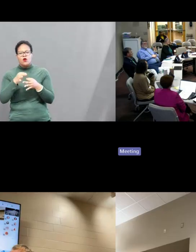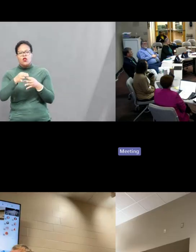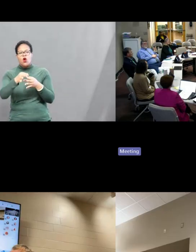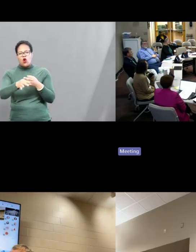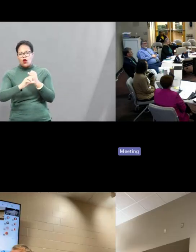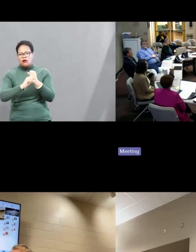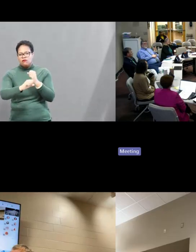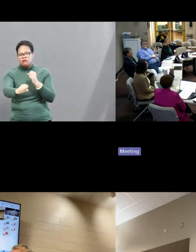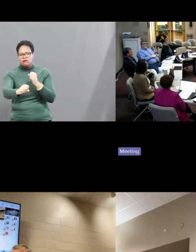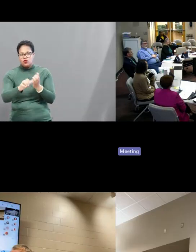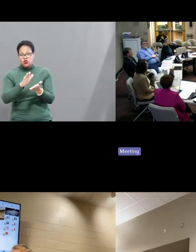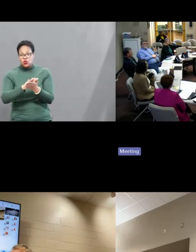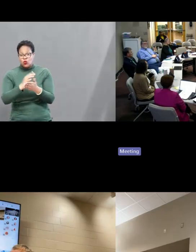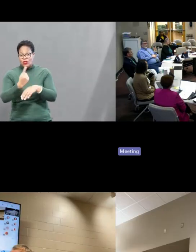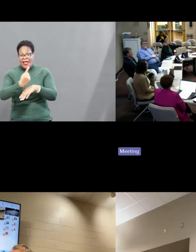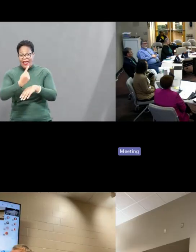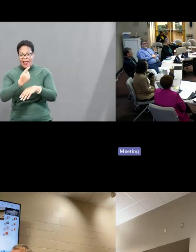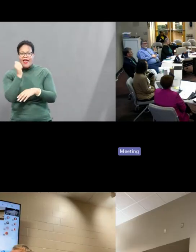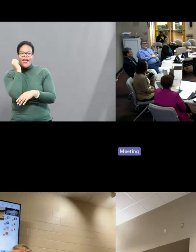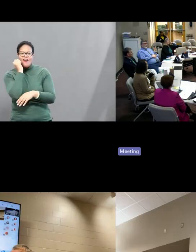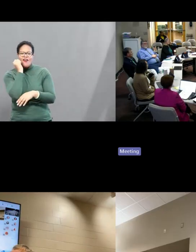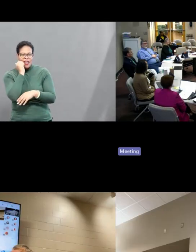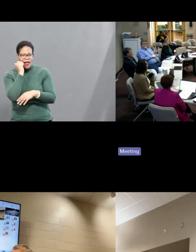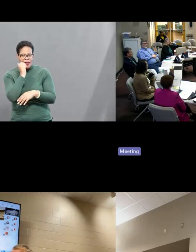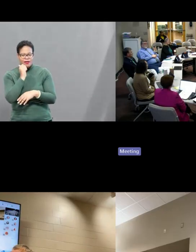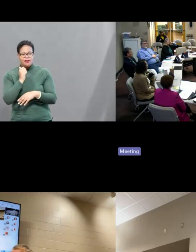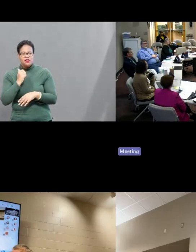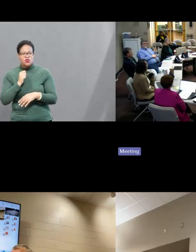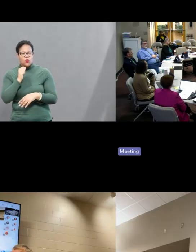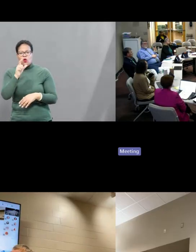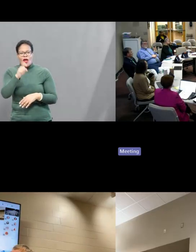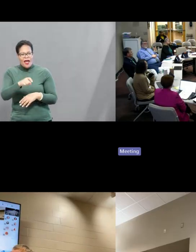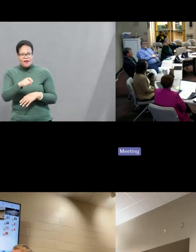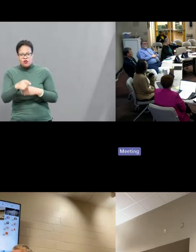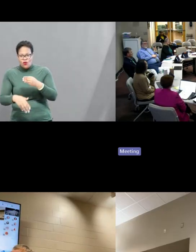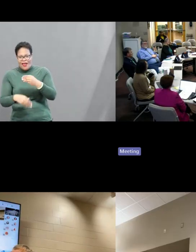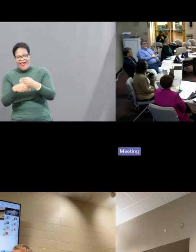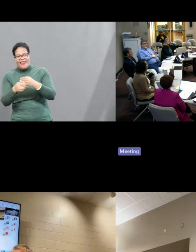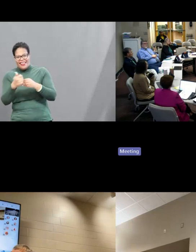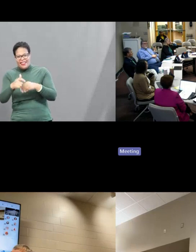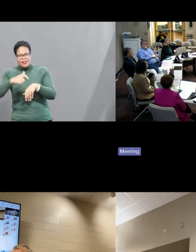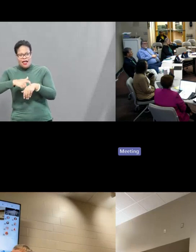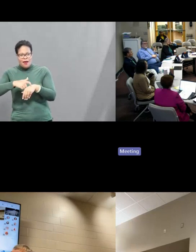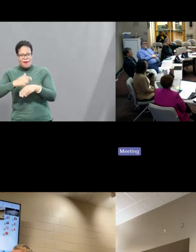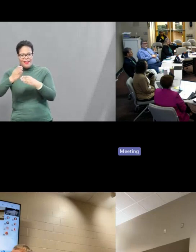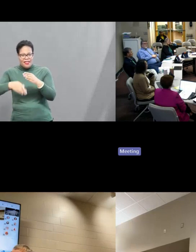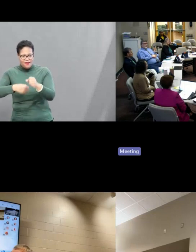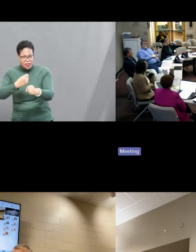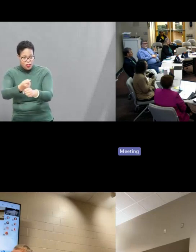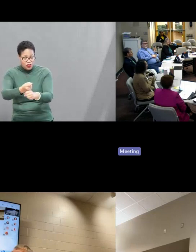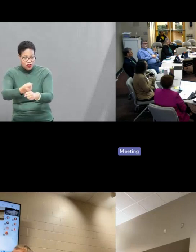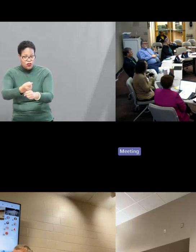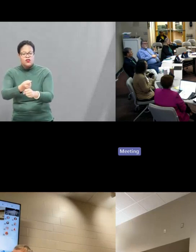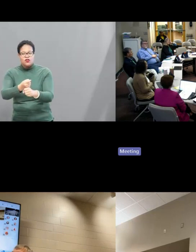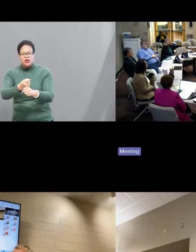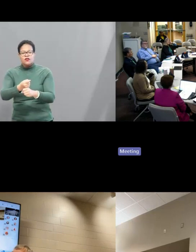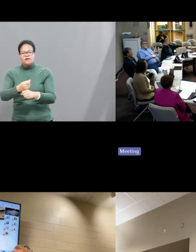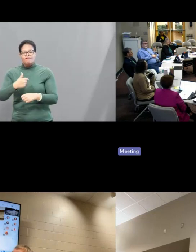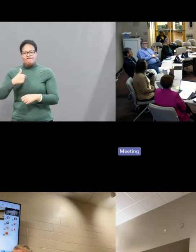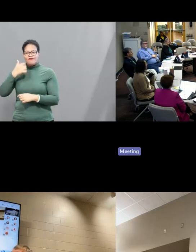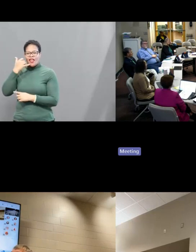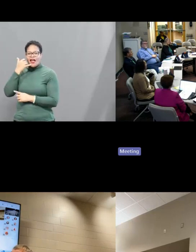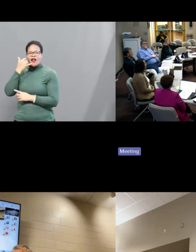our school day every day. So we're not having to make up any of that. So I called